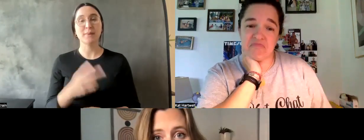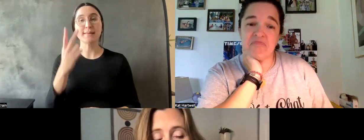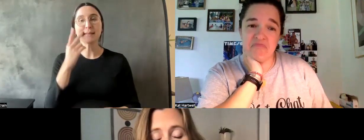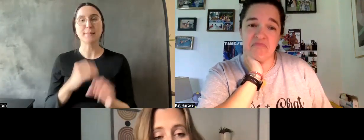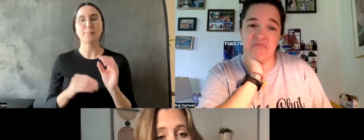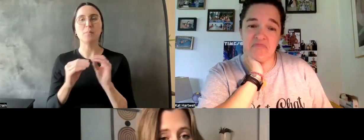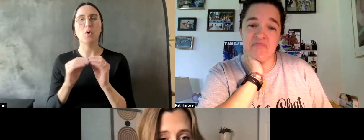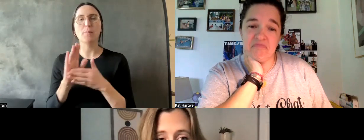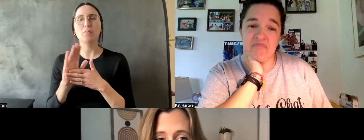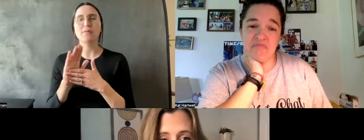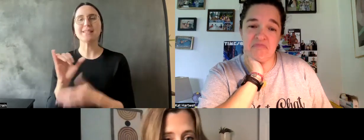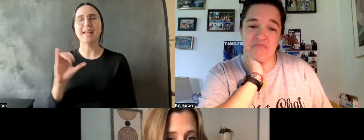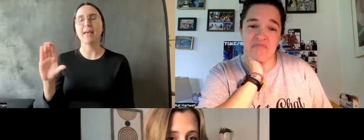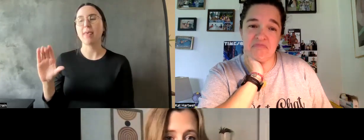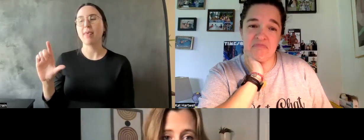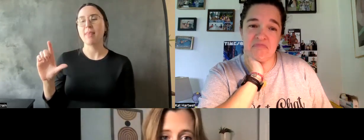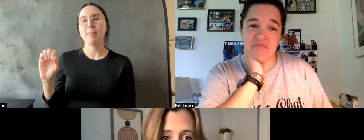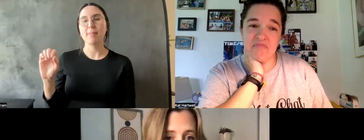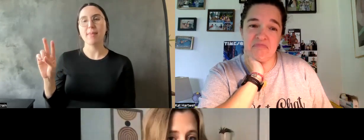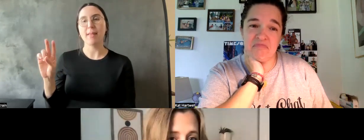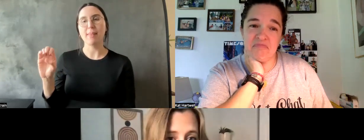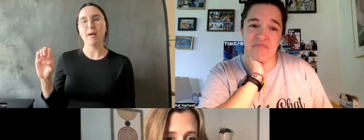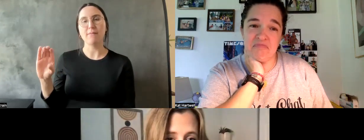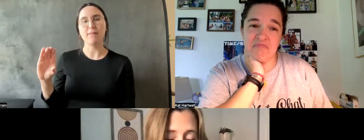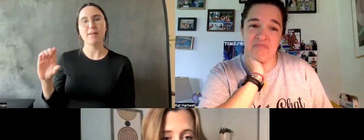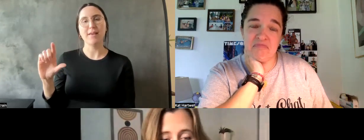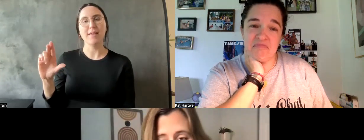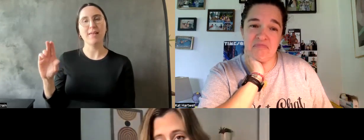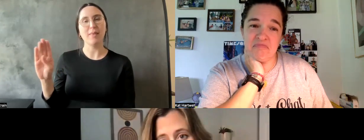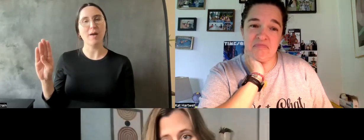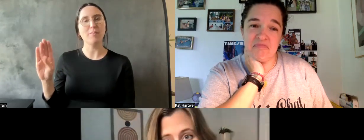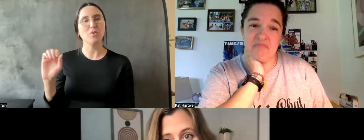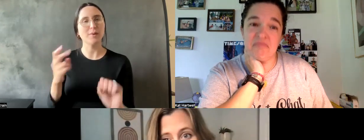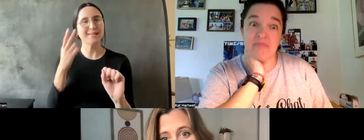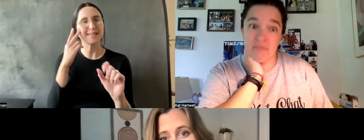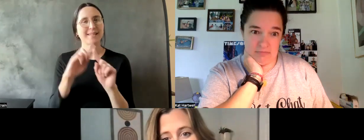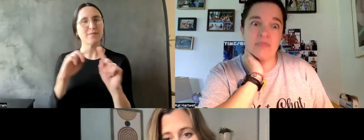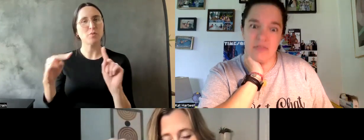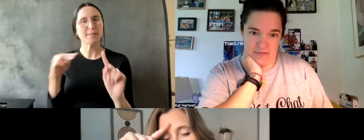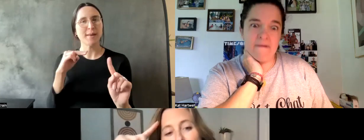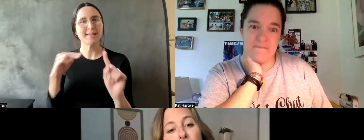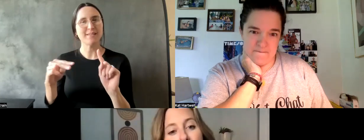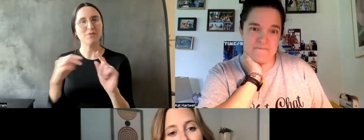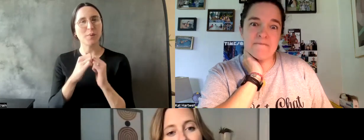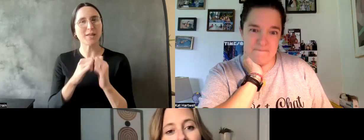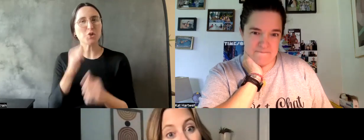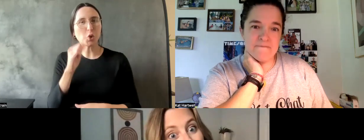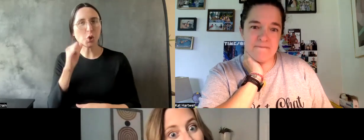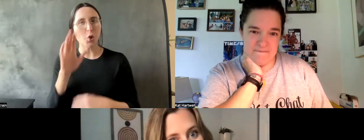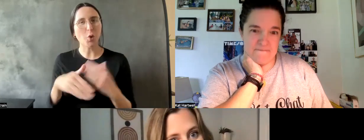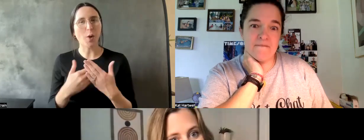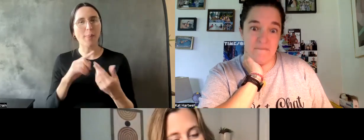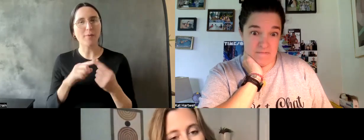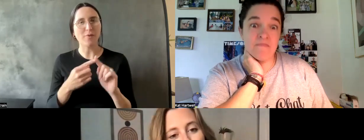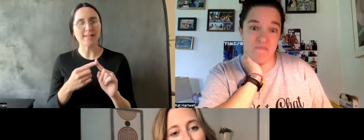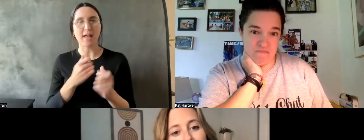Club. I thought that was just a really cool series to kind of see the different perspective of each girl that, you know, each friend. I